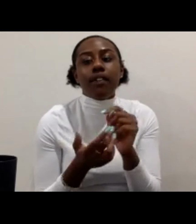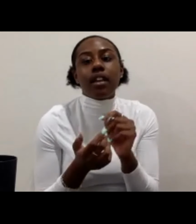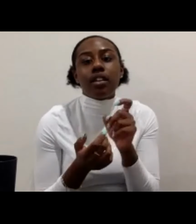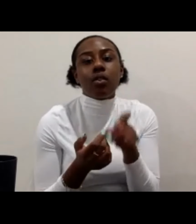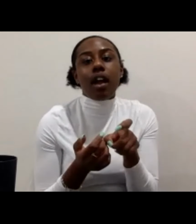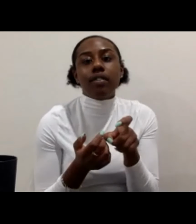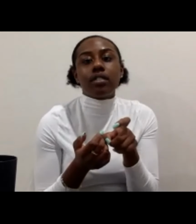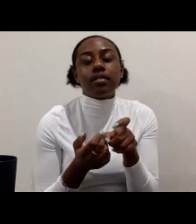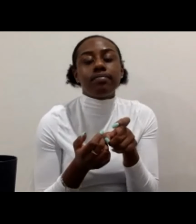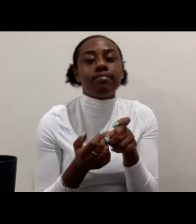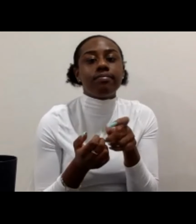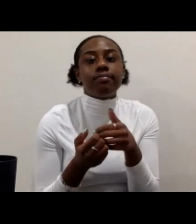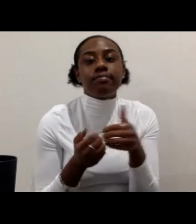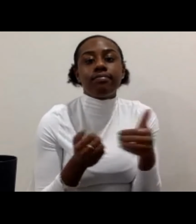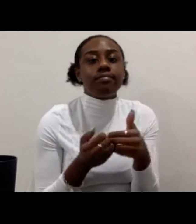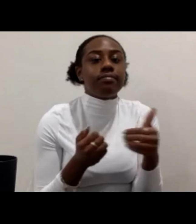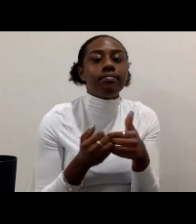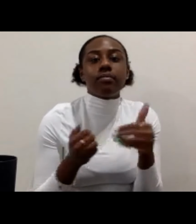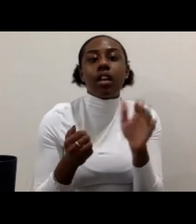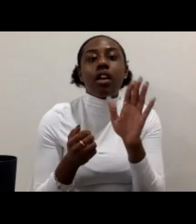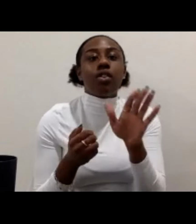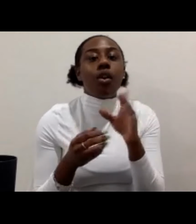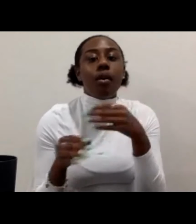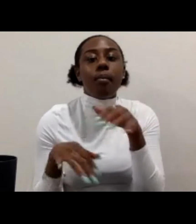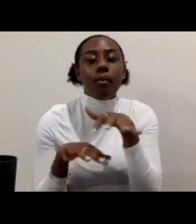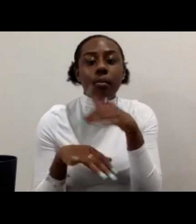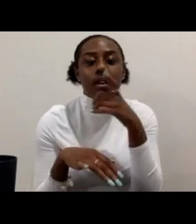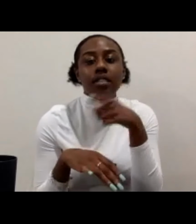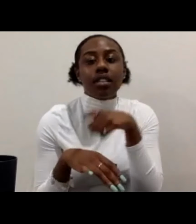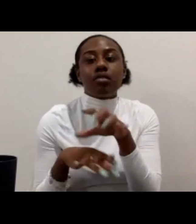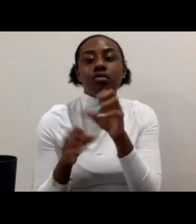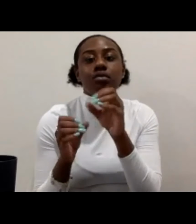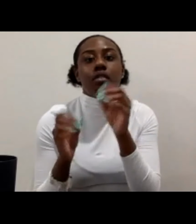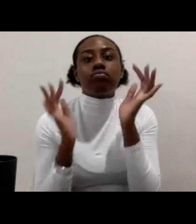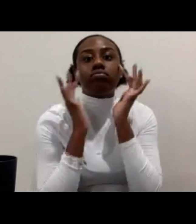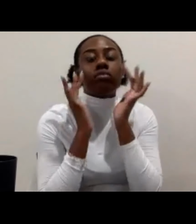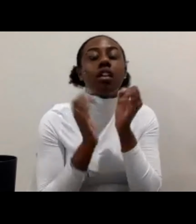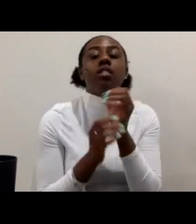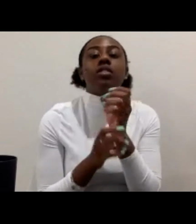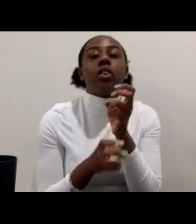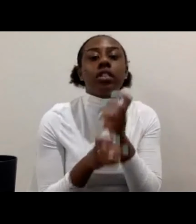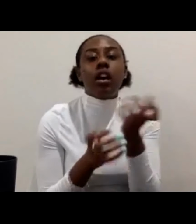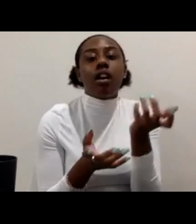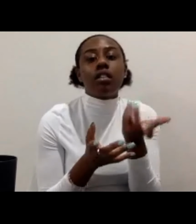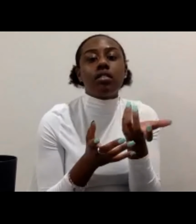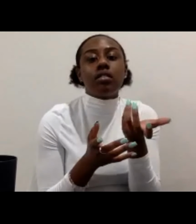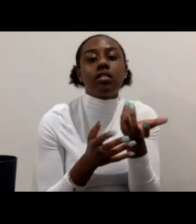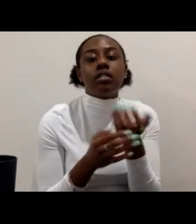movement apart because they are sowing distrust. So like, it's super hard to guard against.